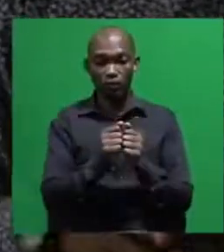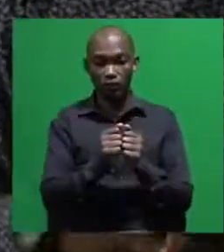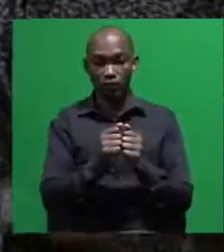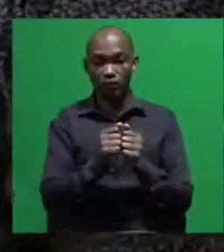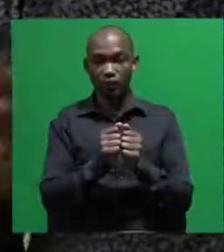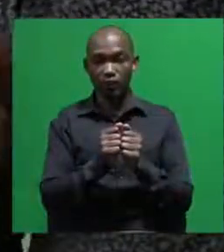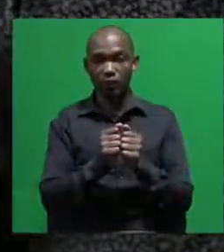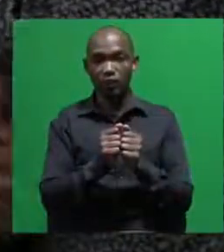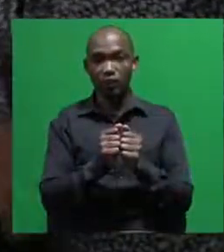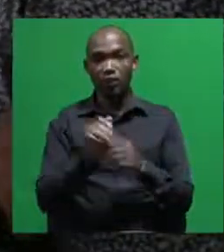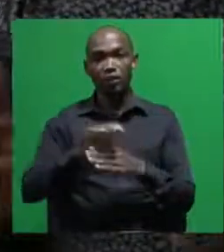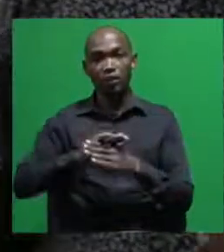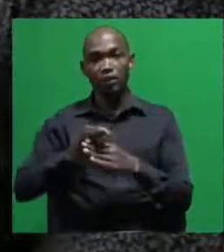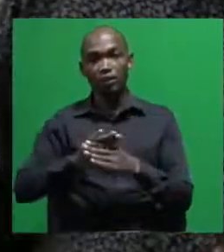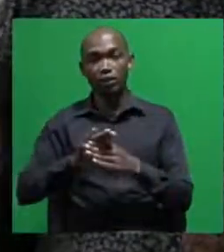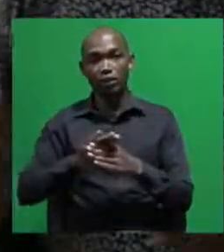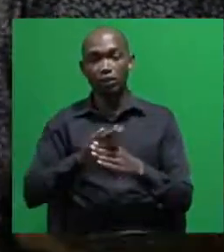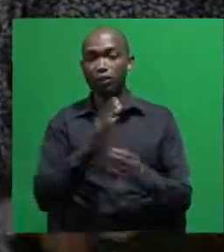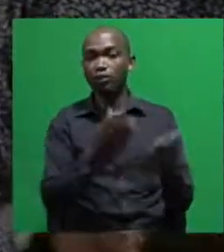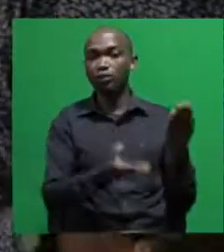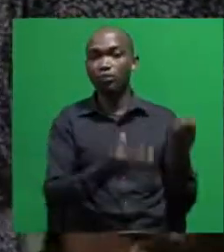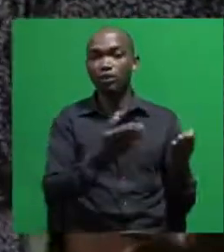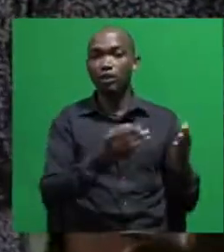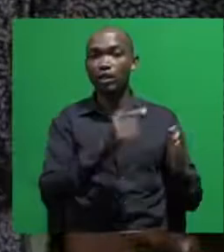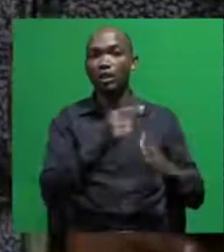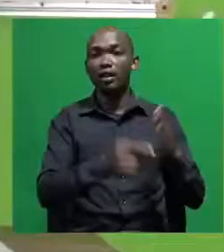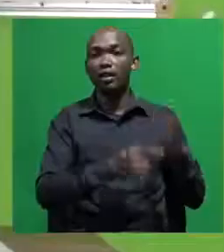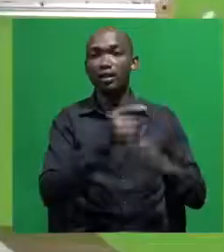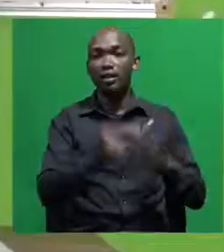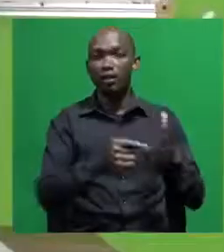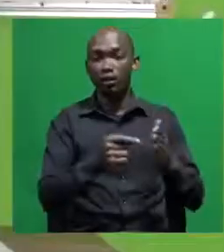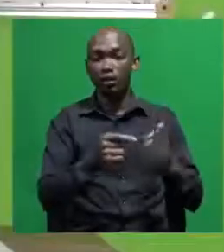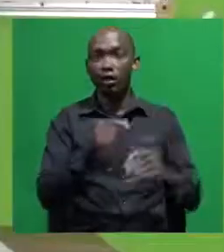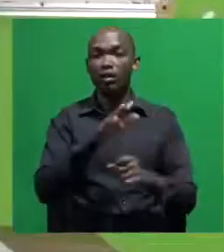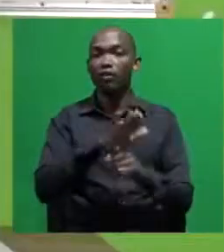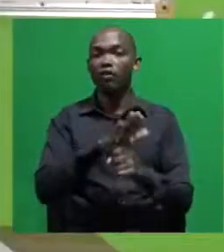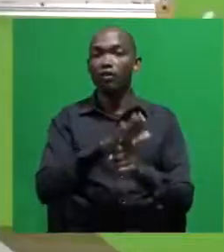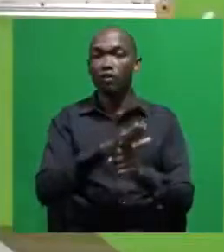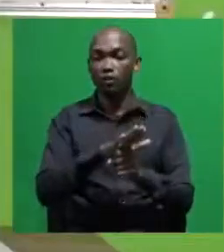measure, and record its volume. So,